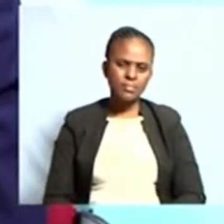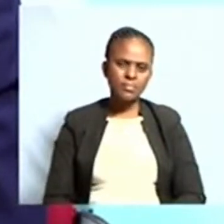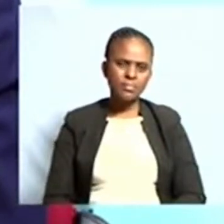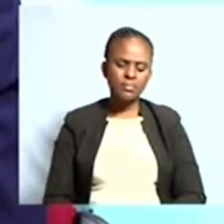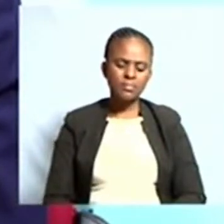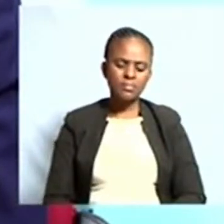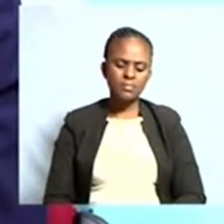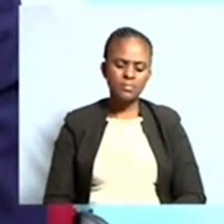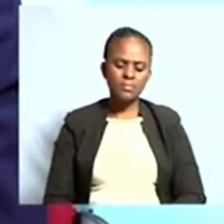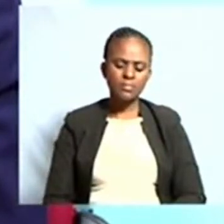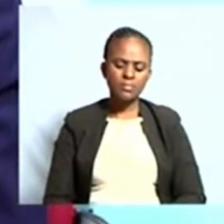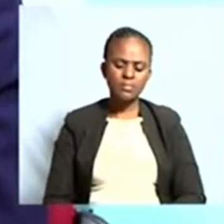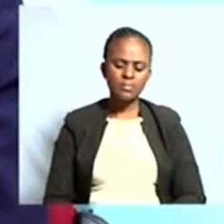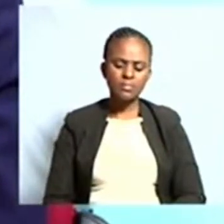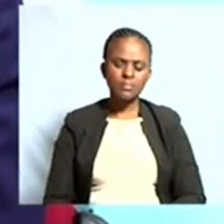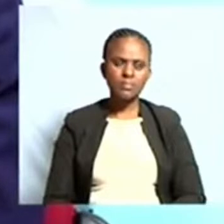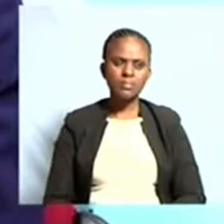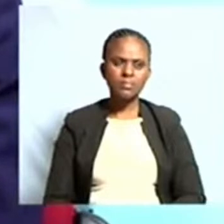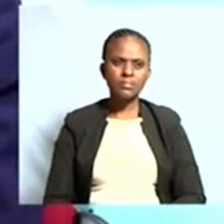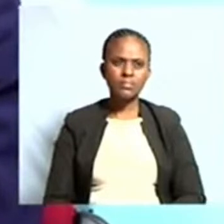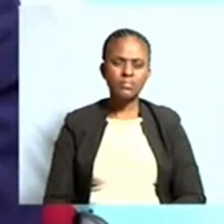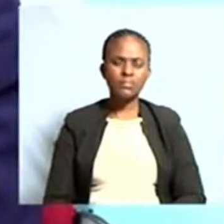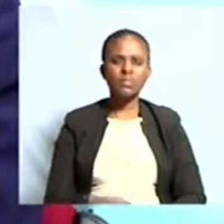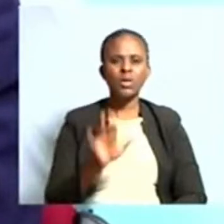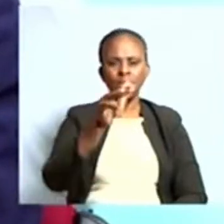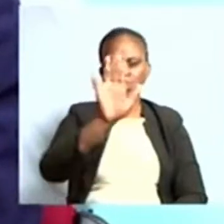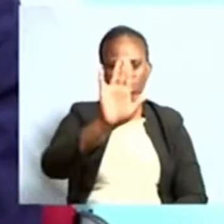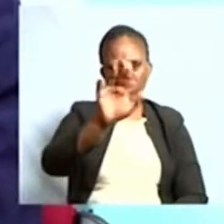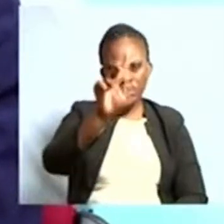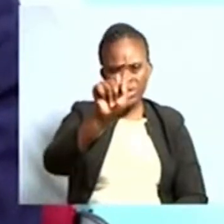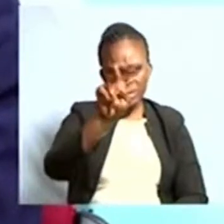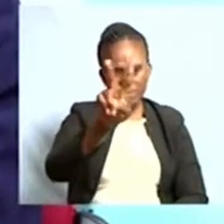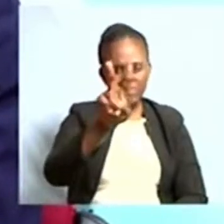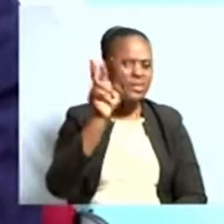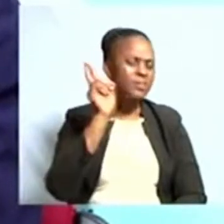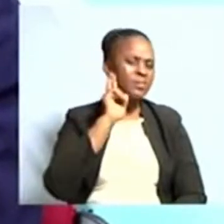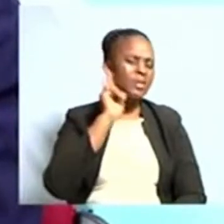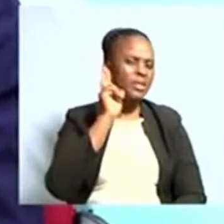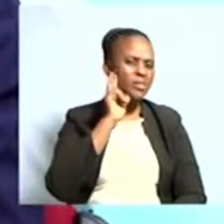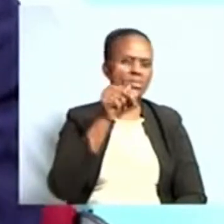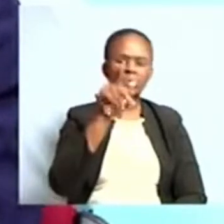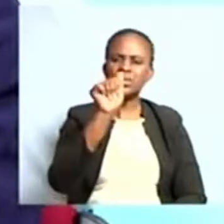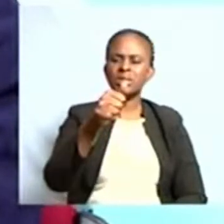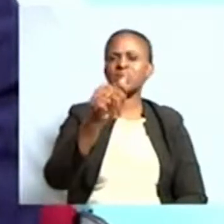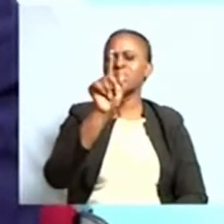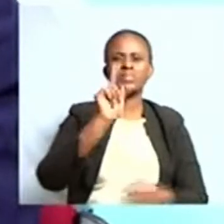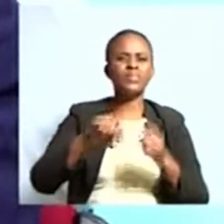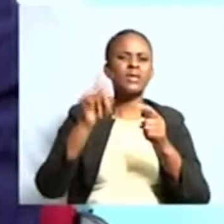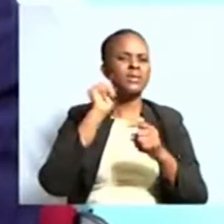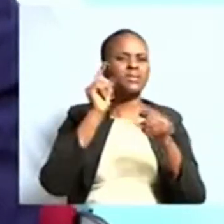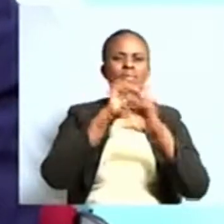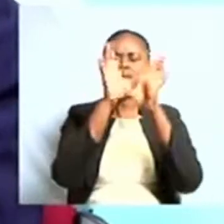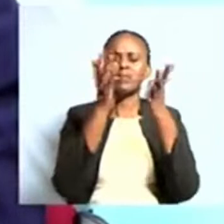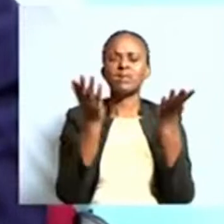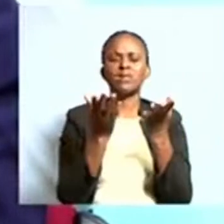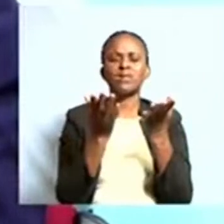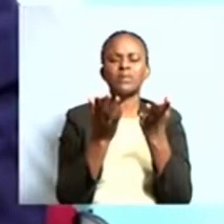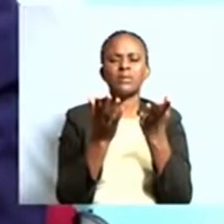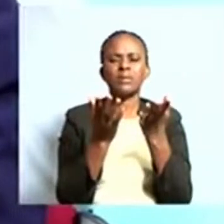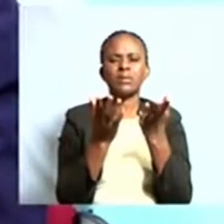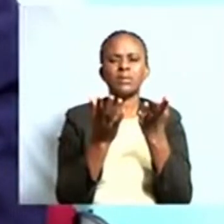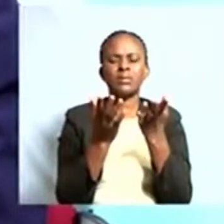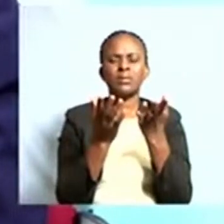Sorry, come again. I can't get you clearly. Because you have your television or radio set on, so you have feedback, and we can't have a